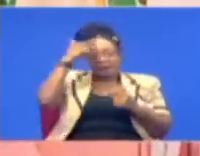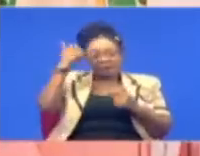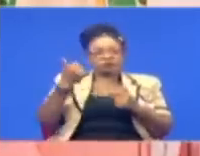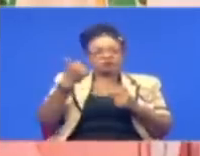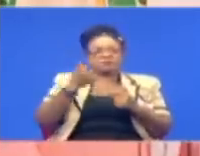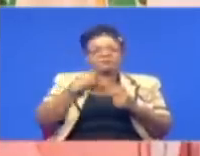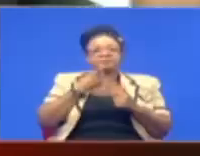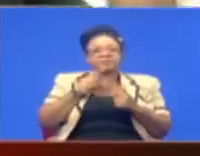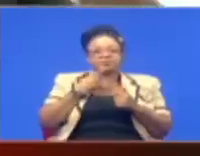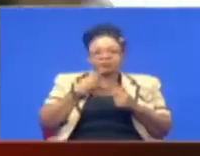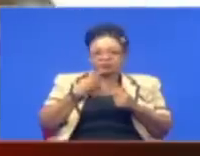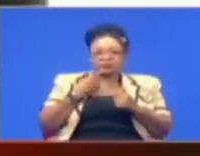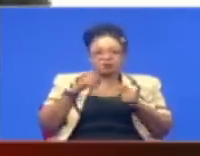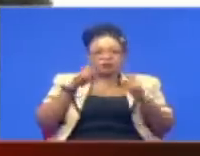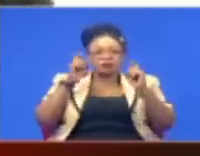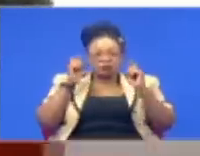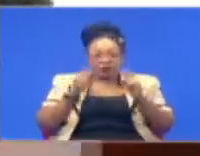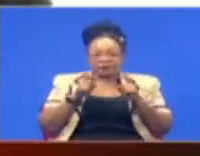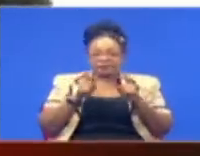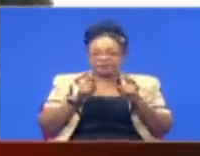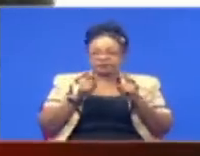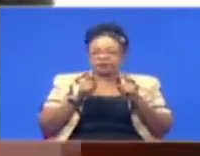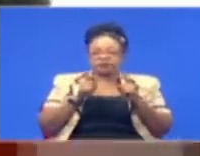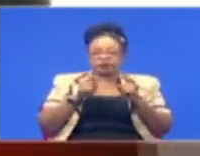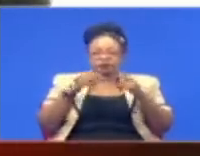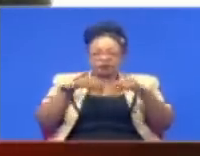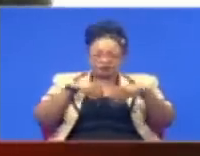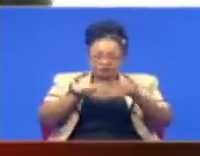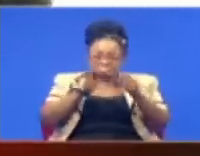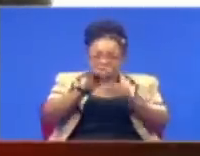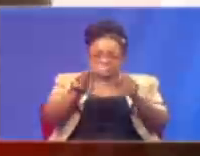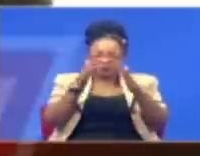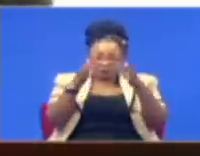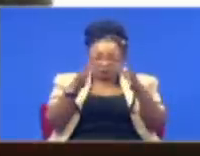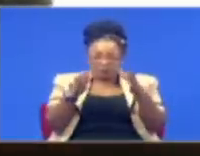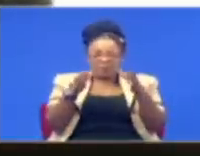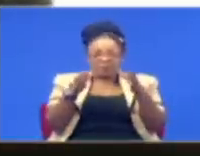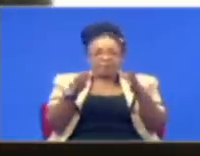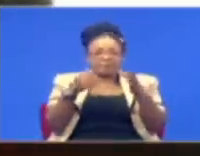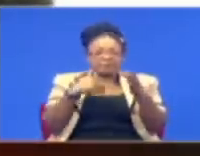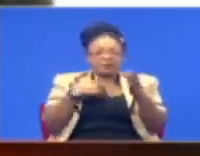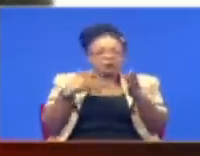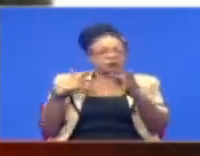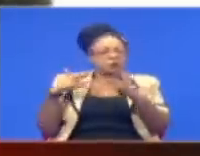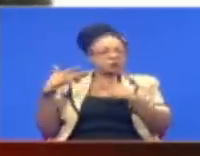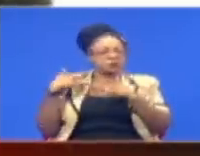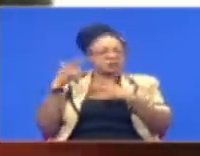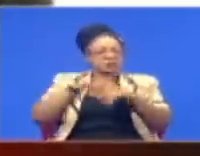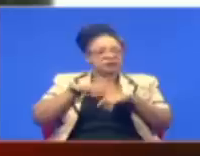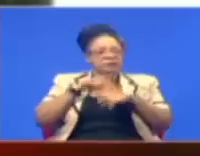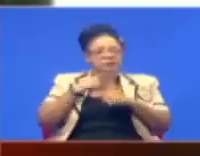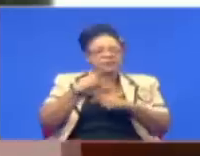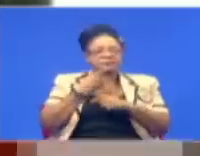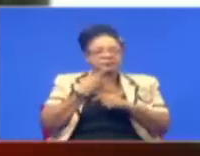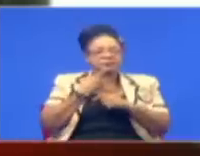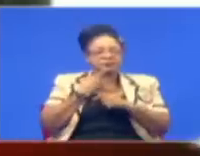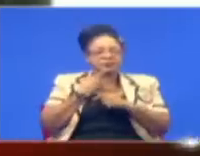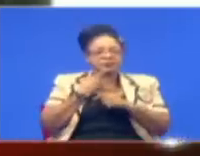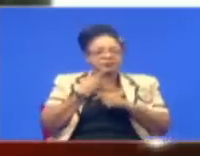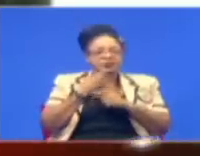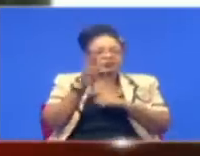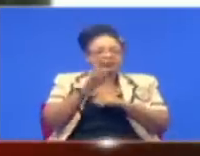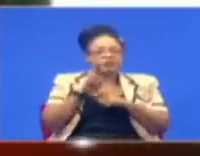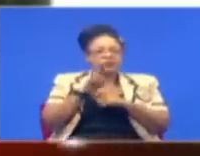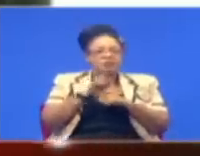a service, you have to cater to that demographic. I was a bit concerned when you say that you use the